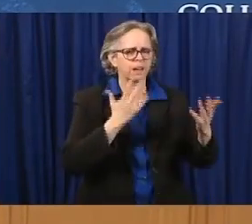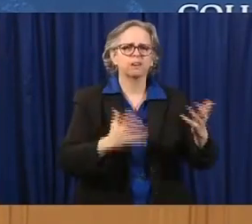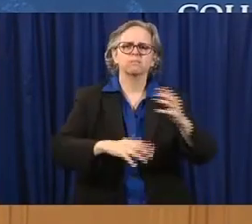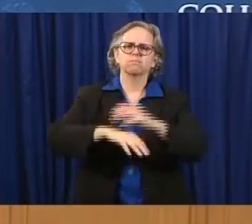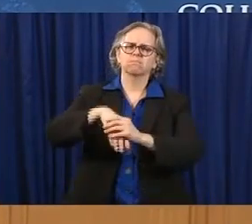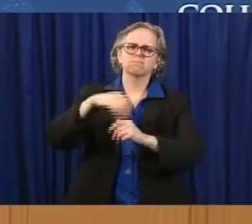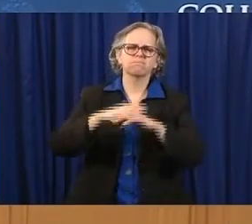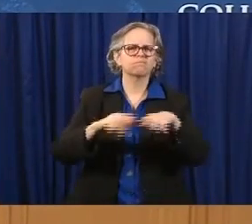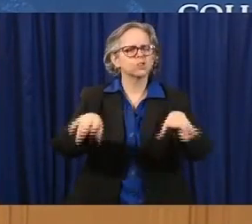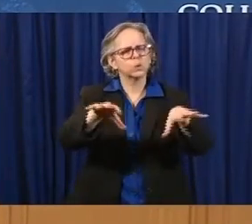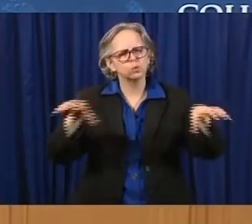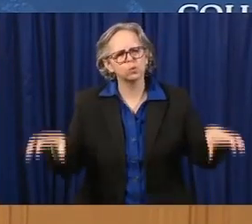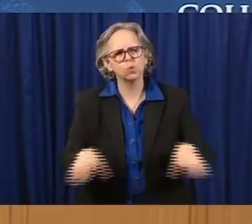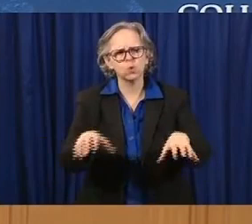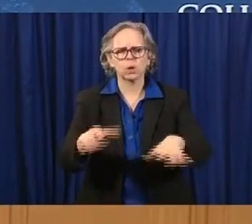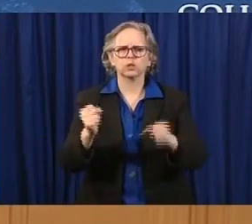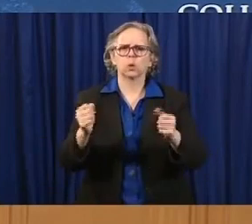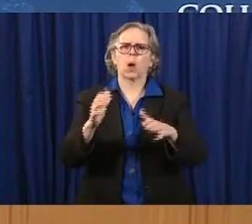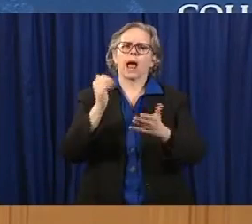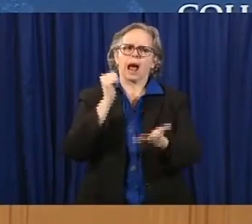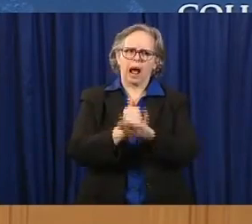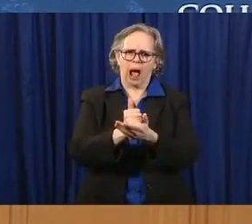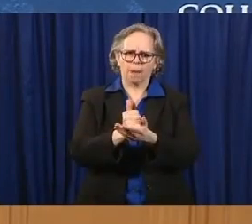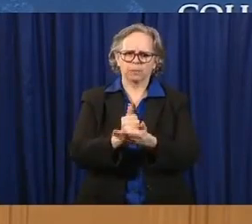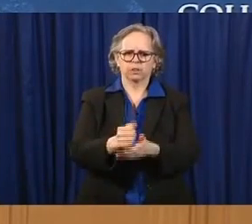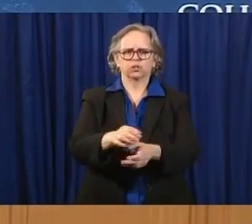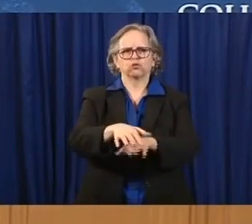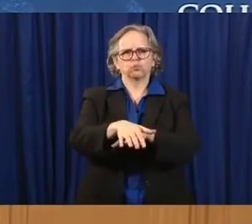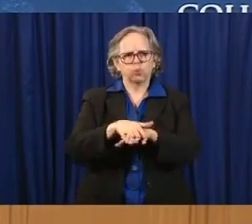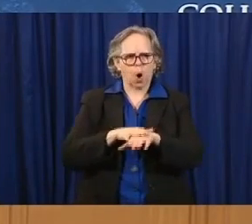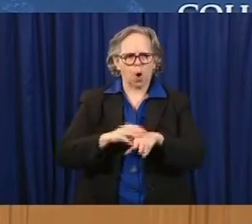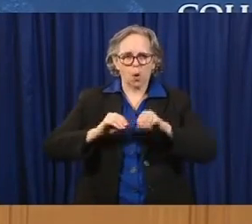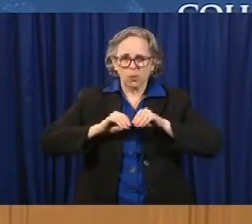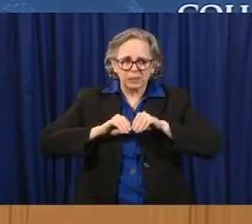medical experts, the leaders of our health systems,